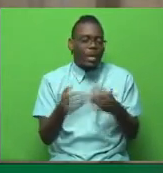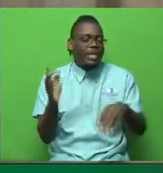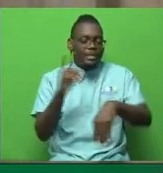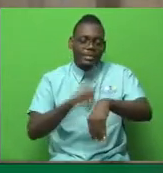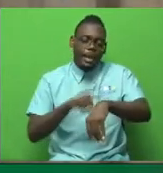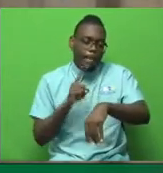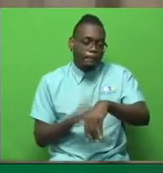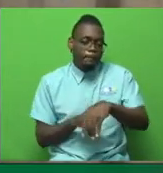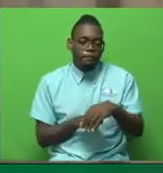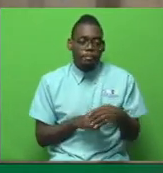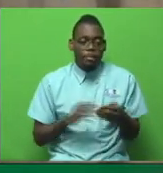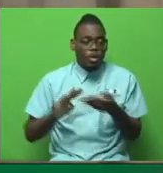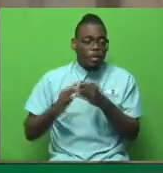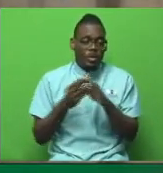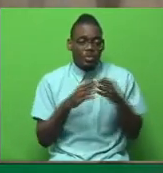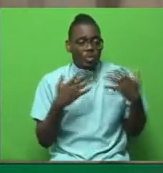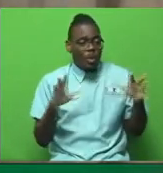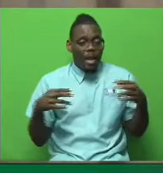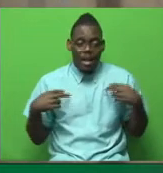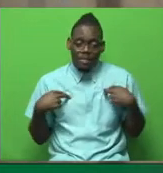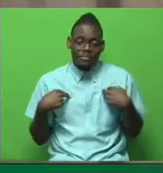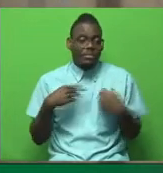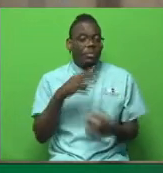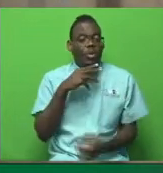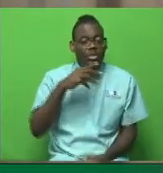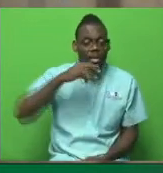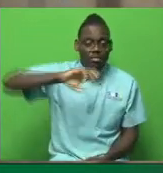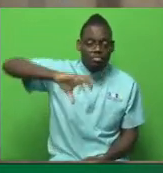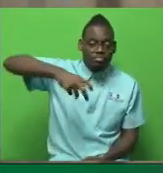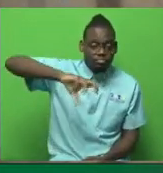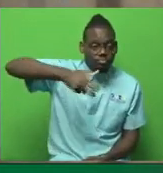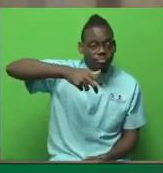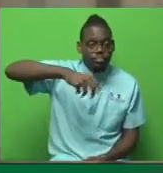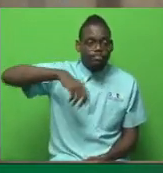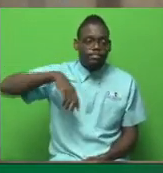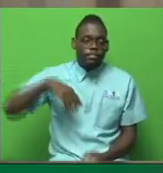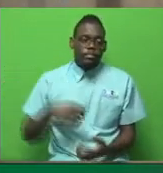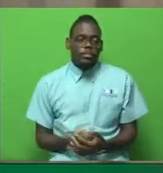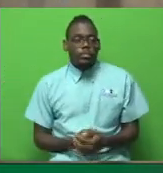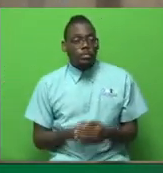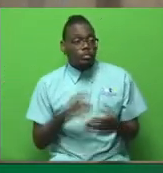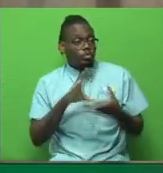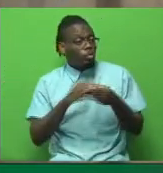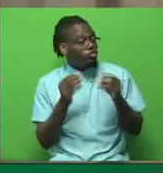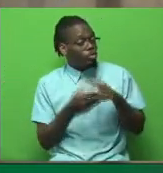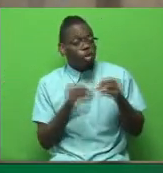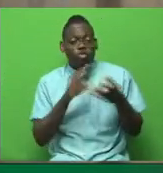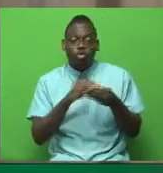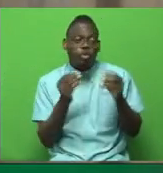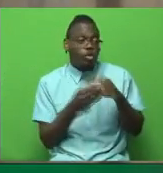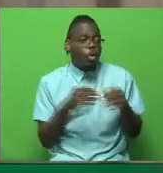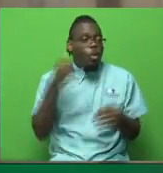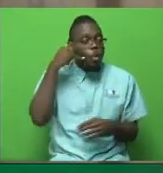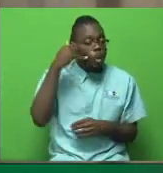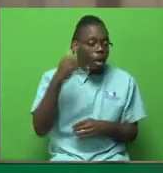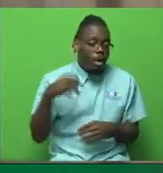responsible for Wasa had time to kicks in Parliament today imagine imagine